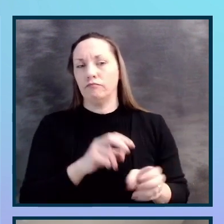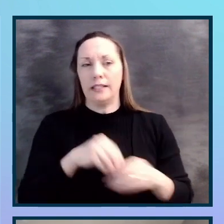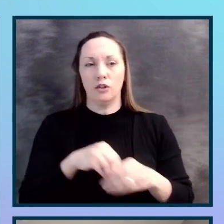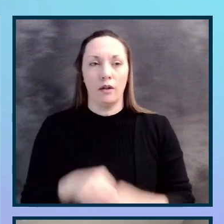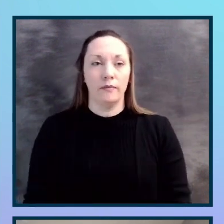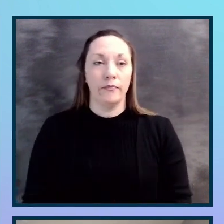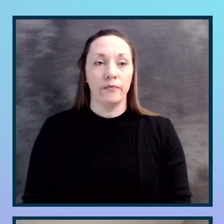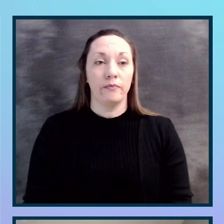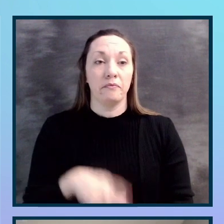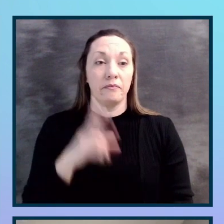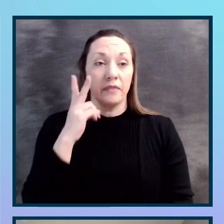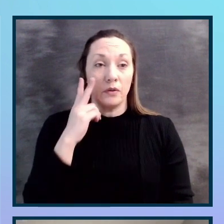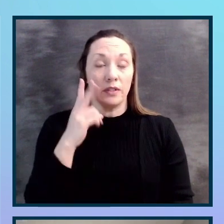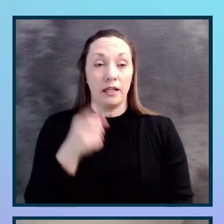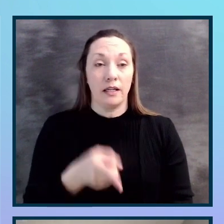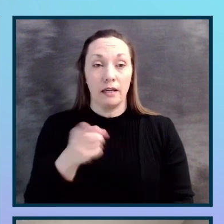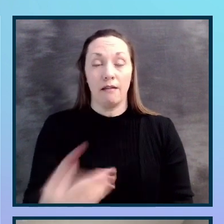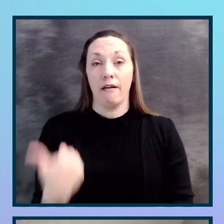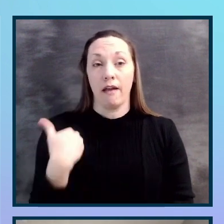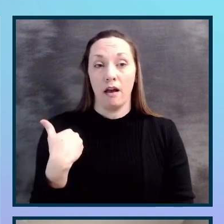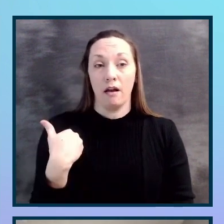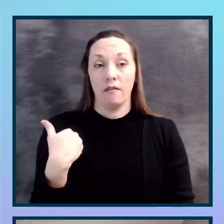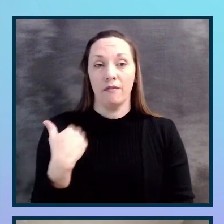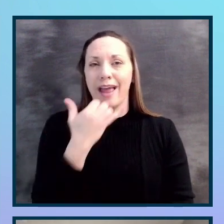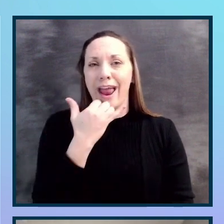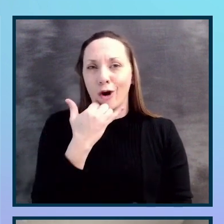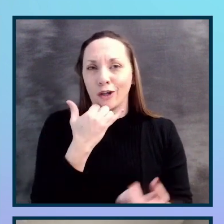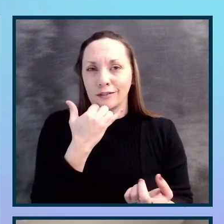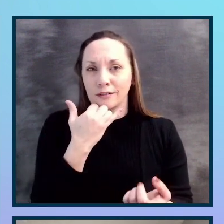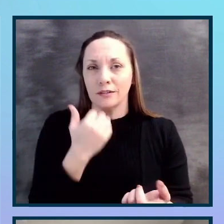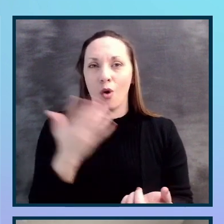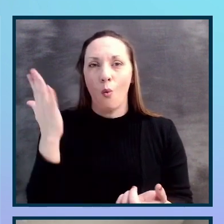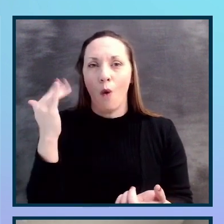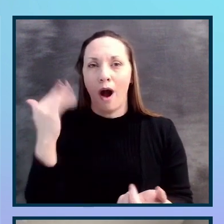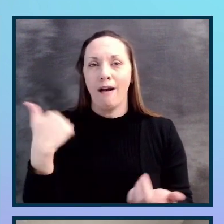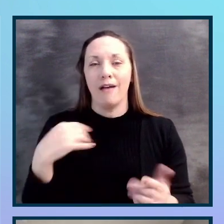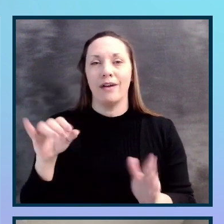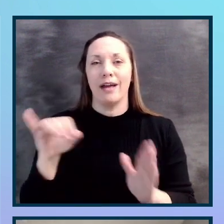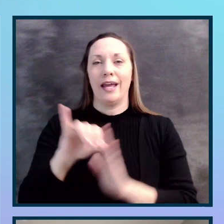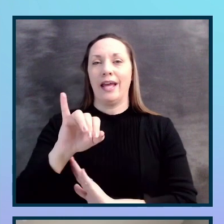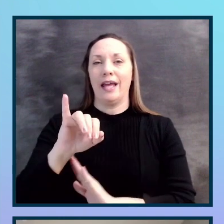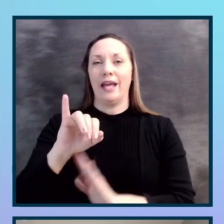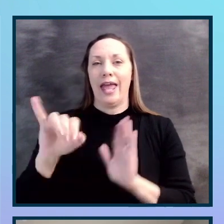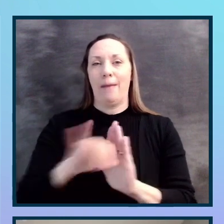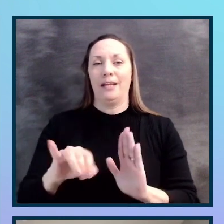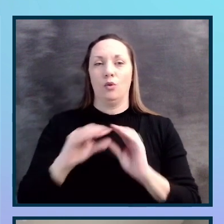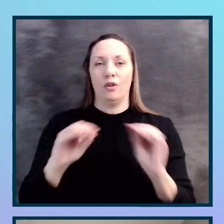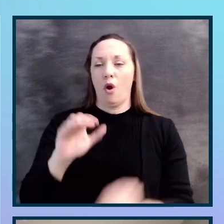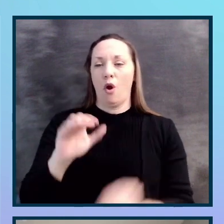And as you can see here, I have an error because I have an image without an alt